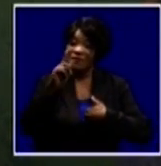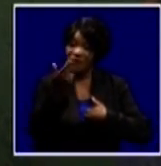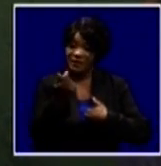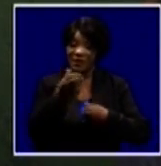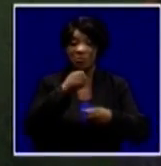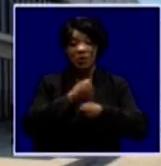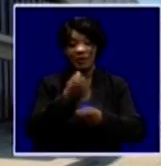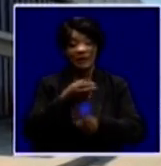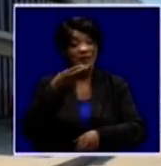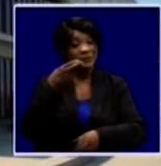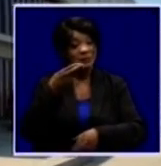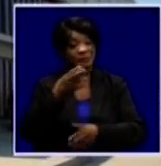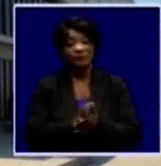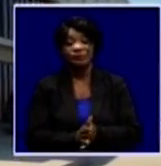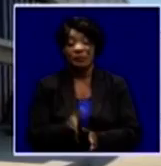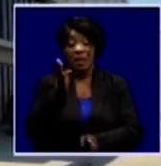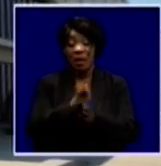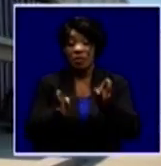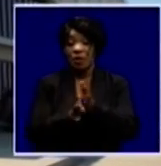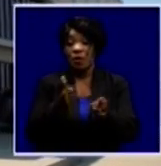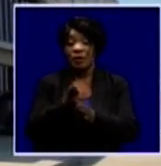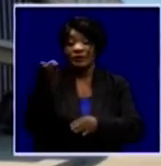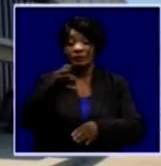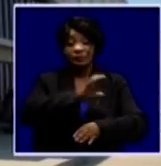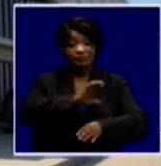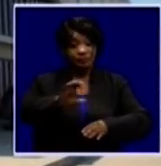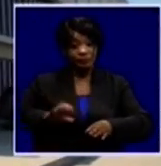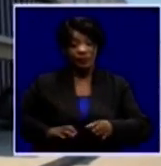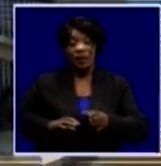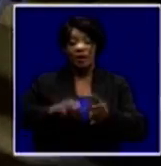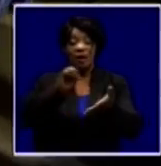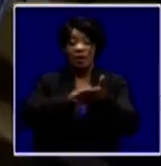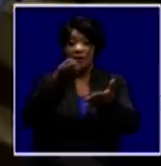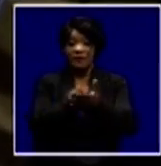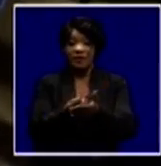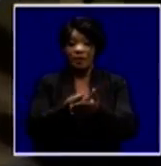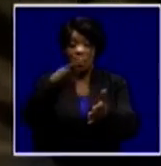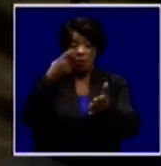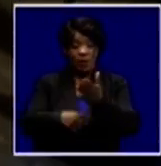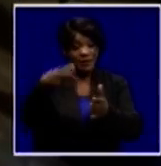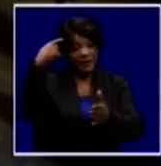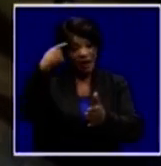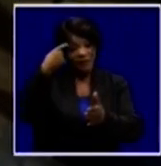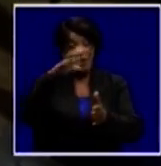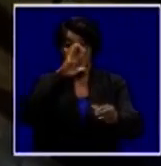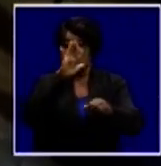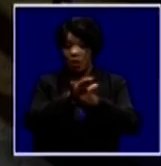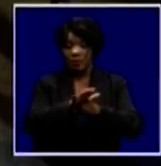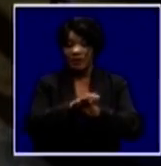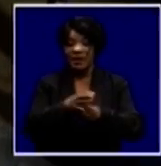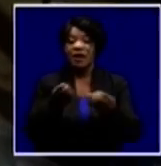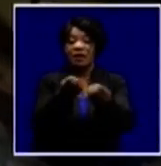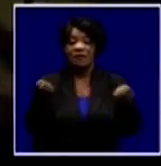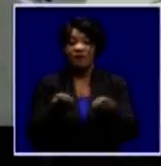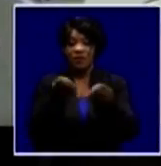by our own staff. The construction of this factory is indeed evidence of government's resolution of creating an enabling environment